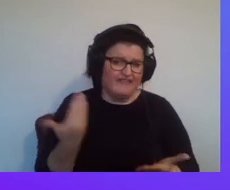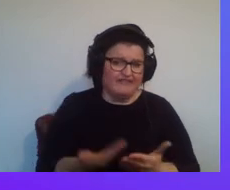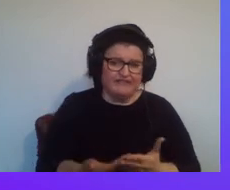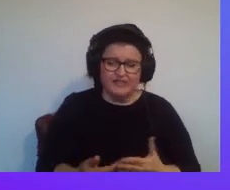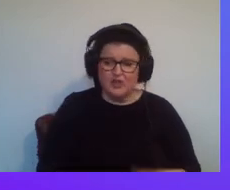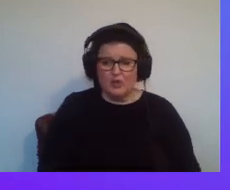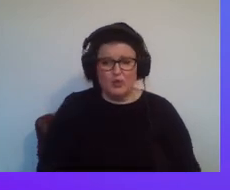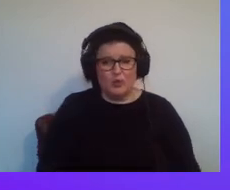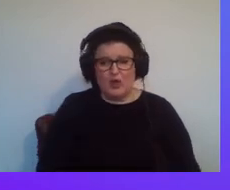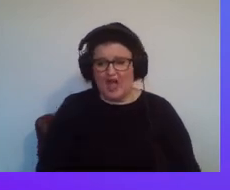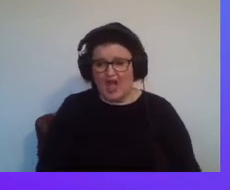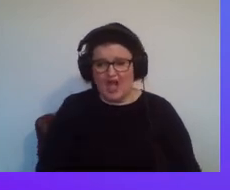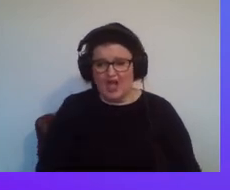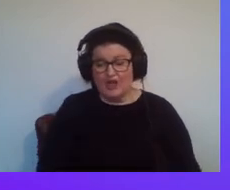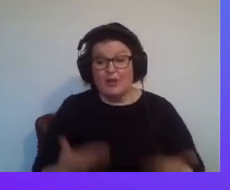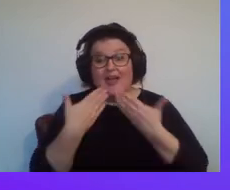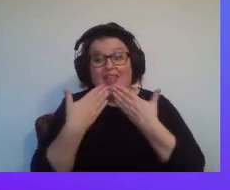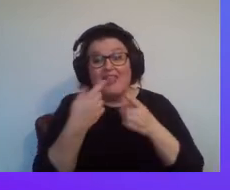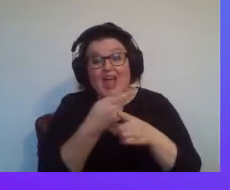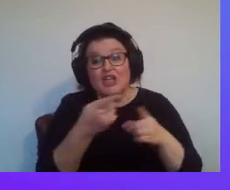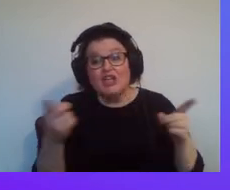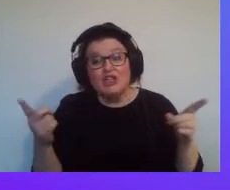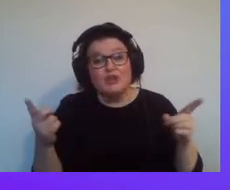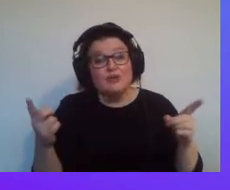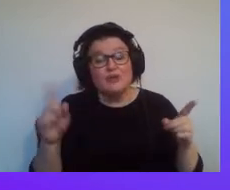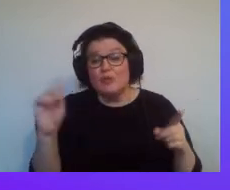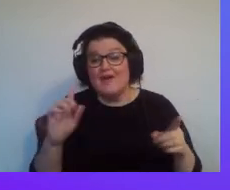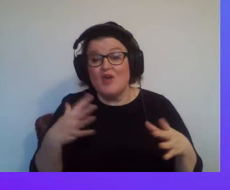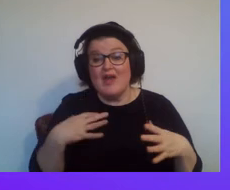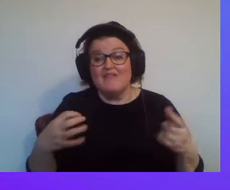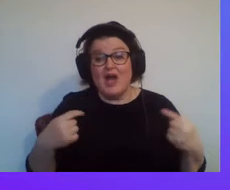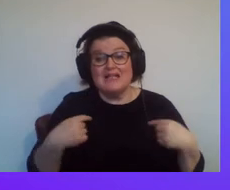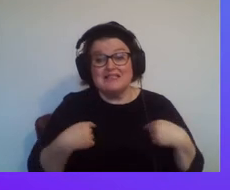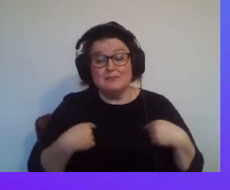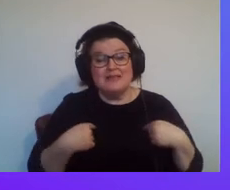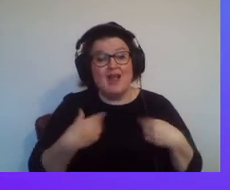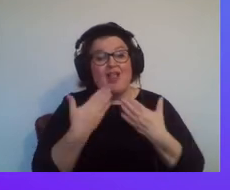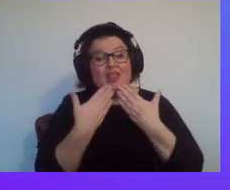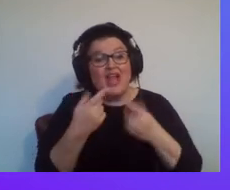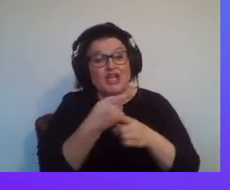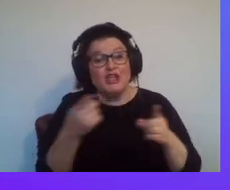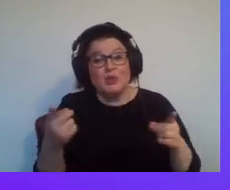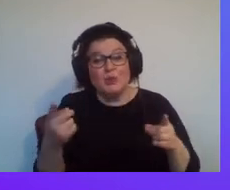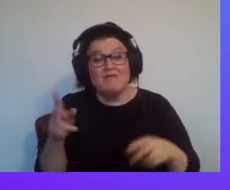So thank you all for inviting me. And thank you for those who are tuning in and listening.